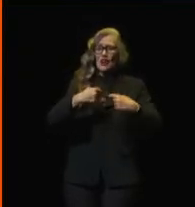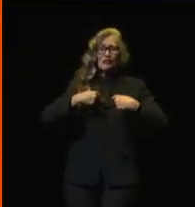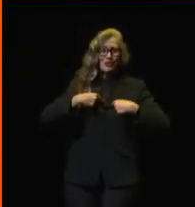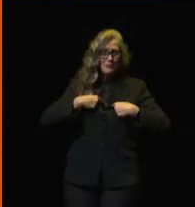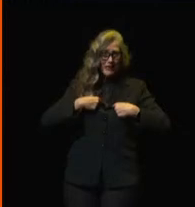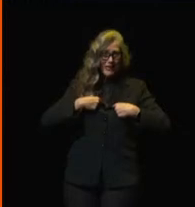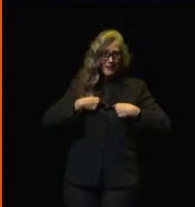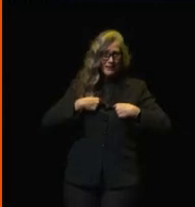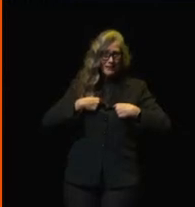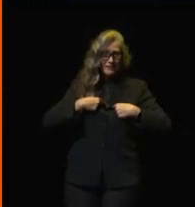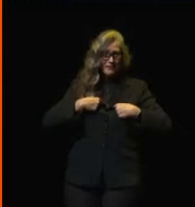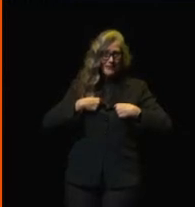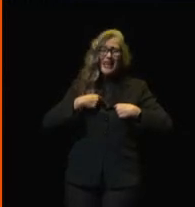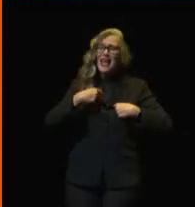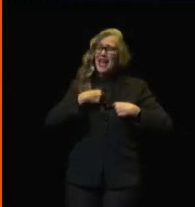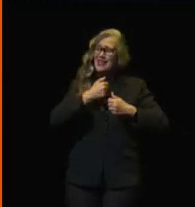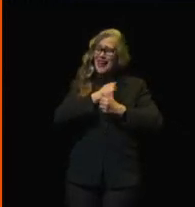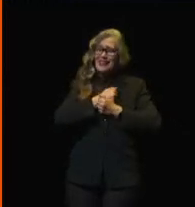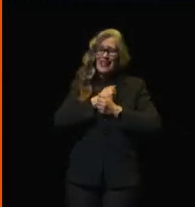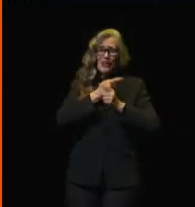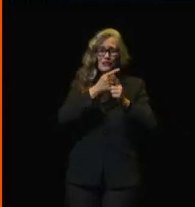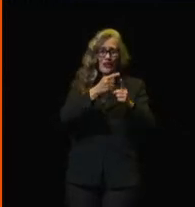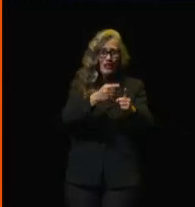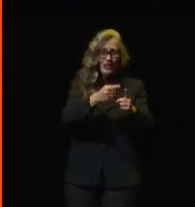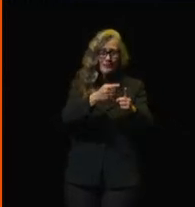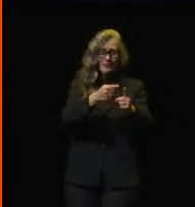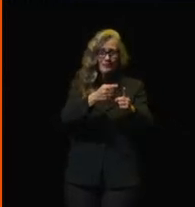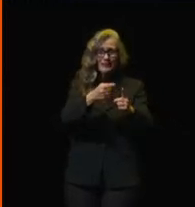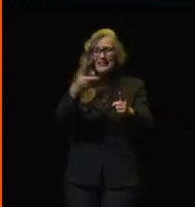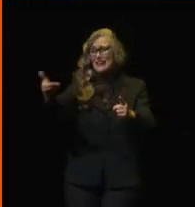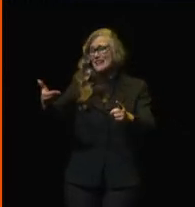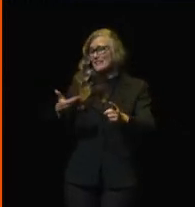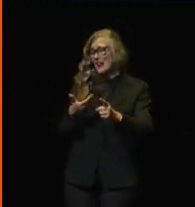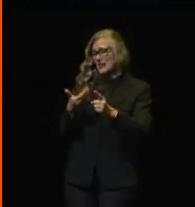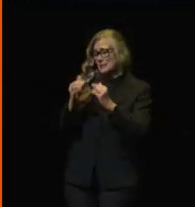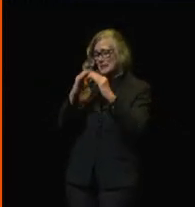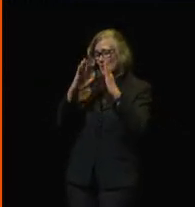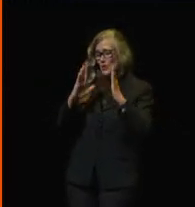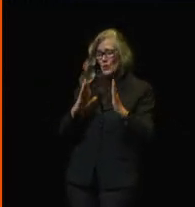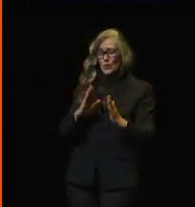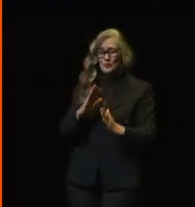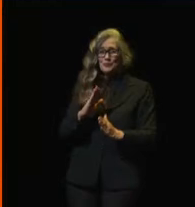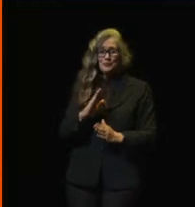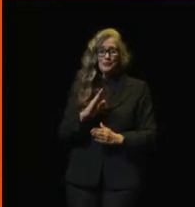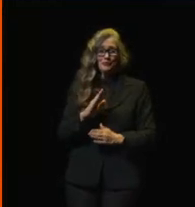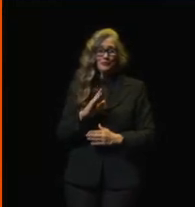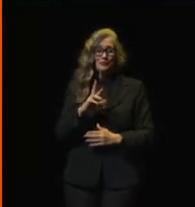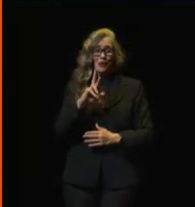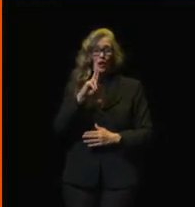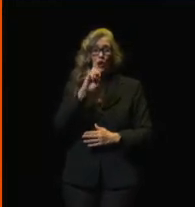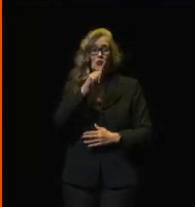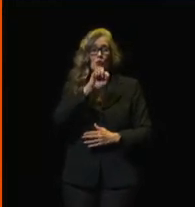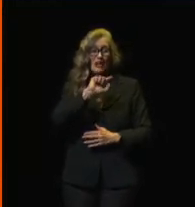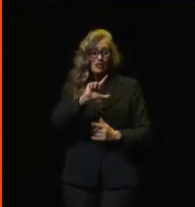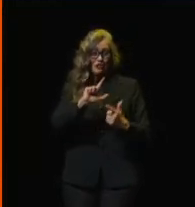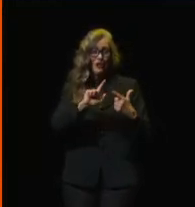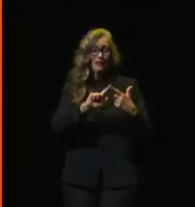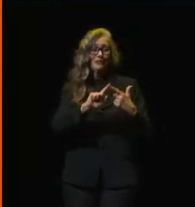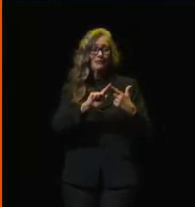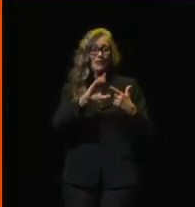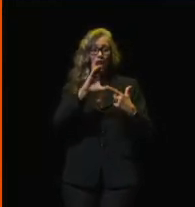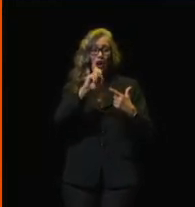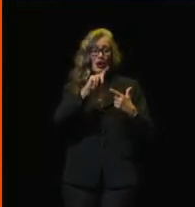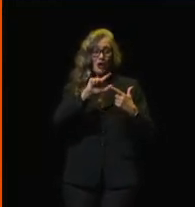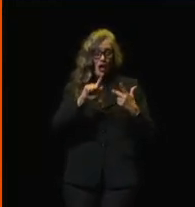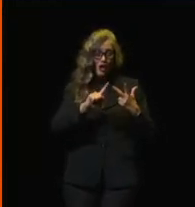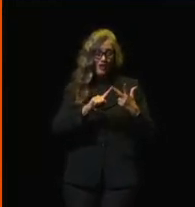receive love from them. Rachel, Carl, and Willow, thank you for letting me into your lives. And I'm not going anywhere. I'm here